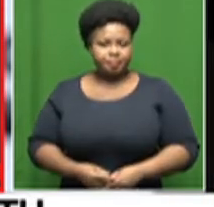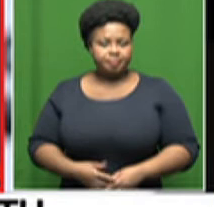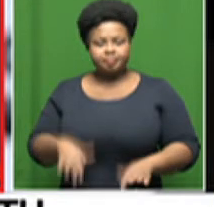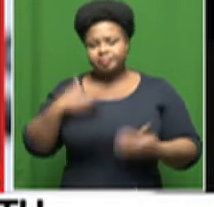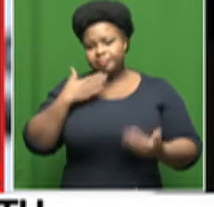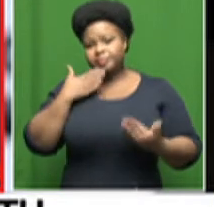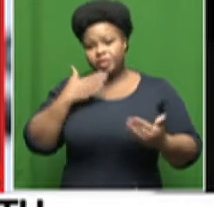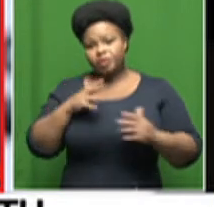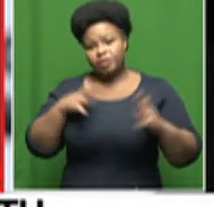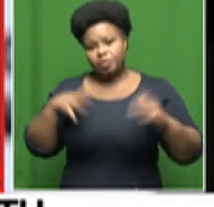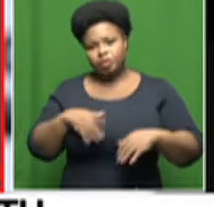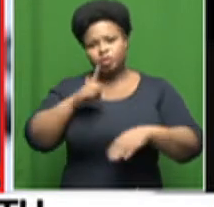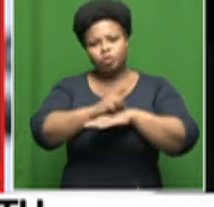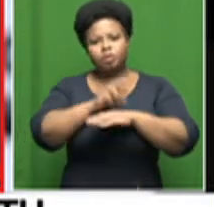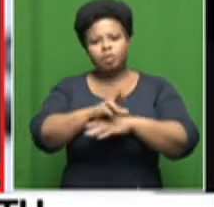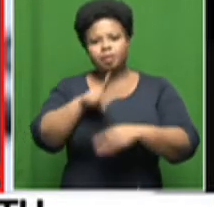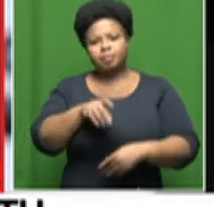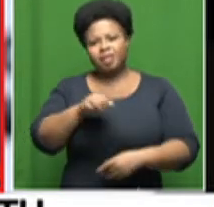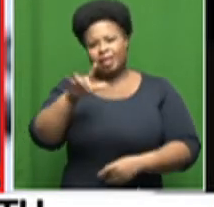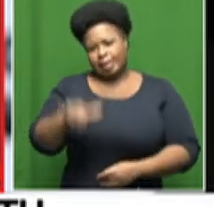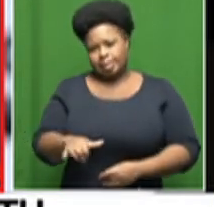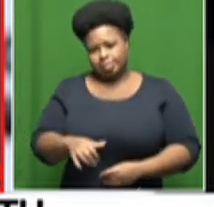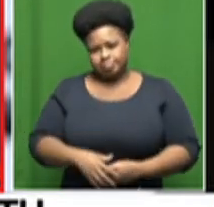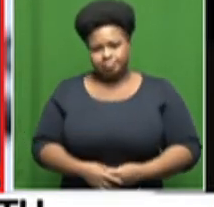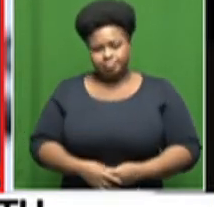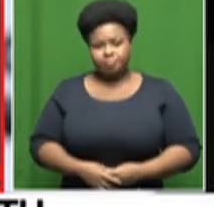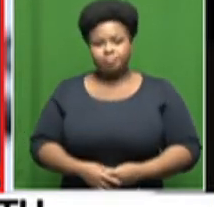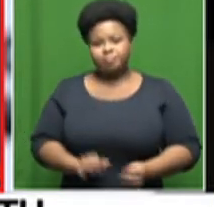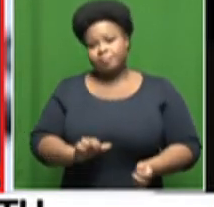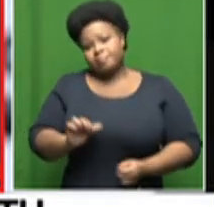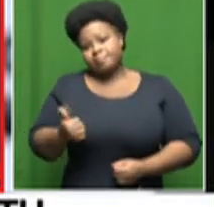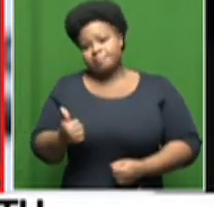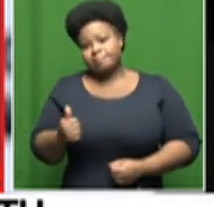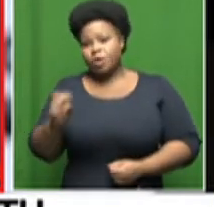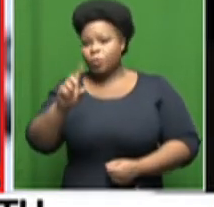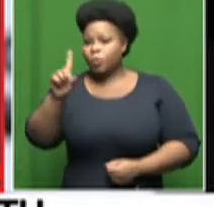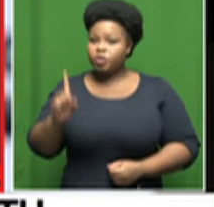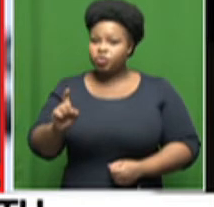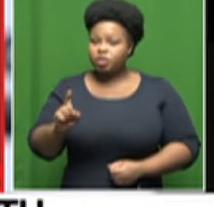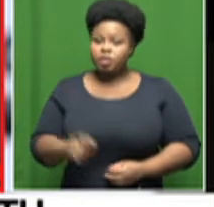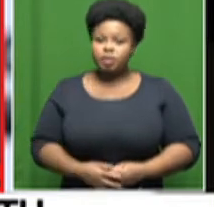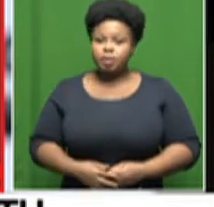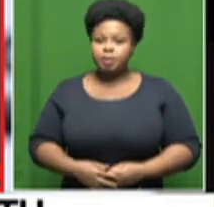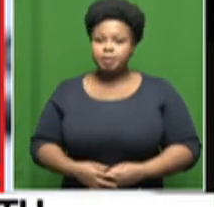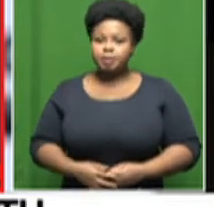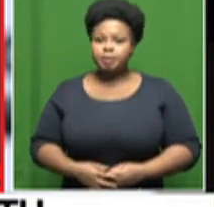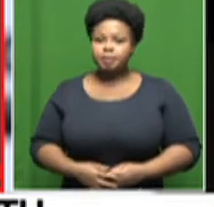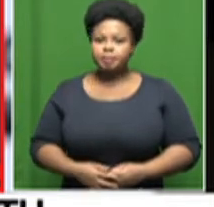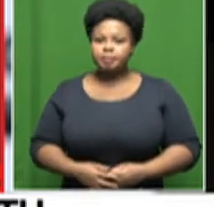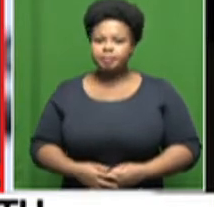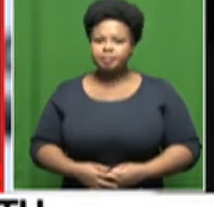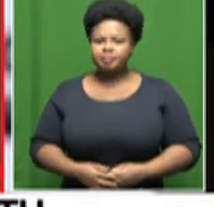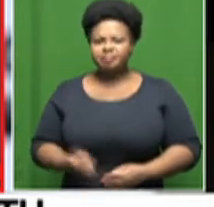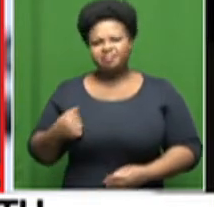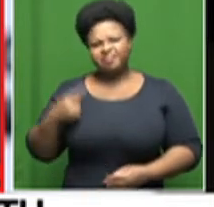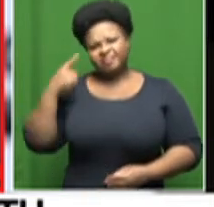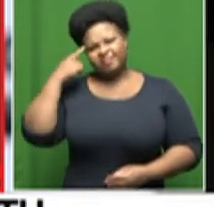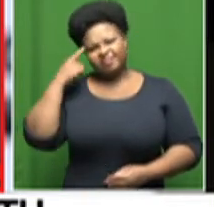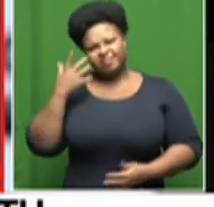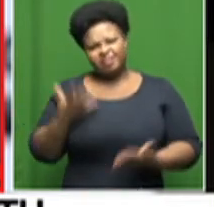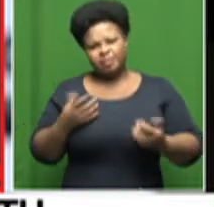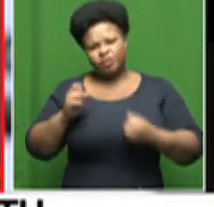Thank you very much, Dr. Pillay. I think I'm going to move to the next set of questions, and I think they may need to